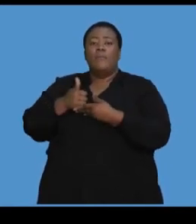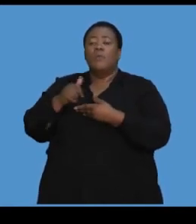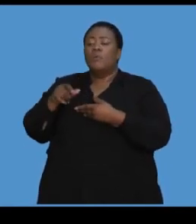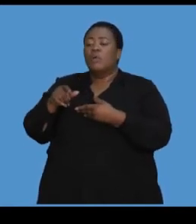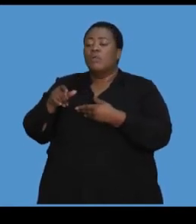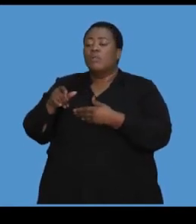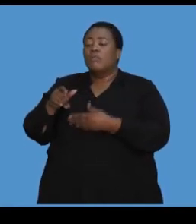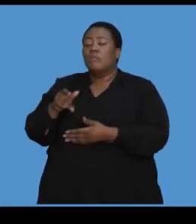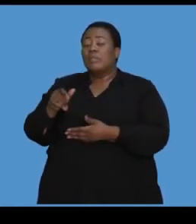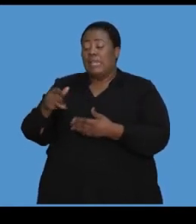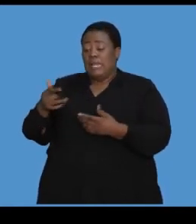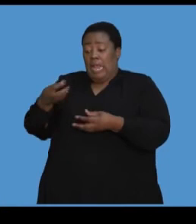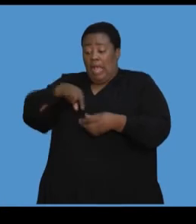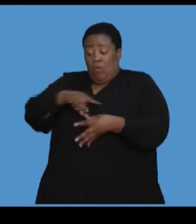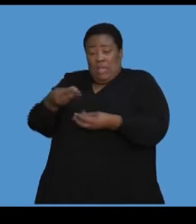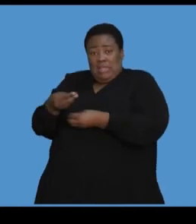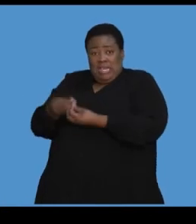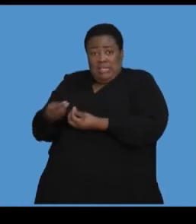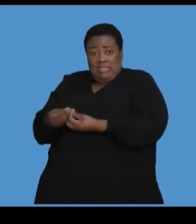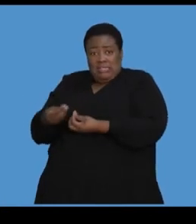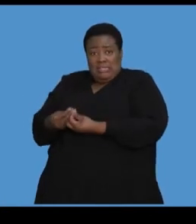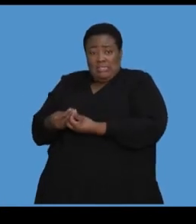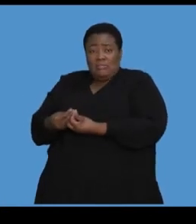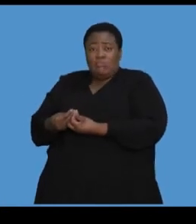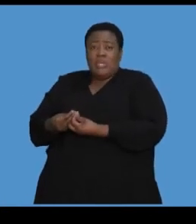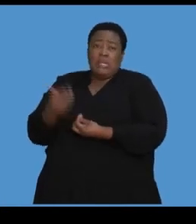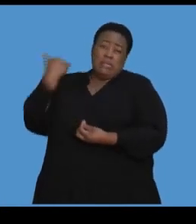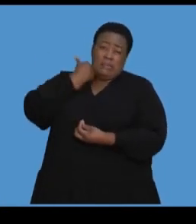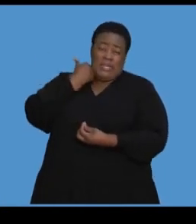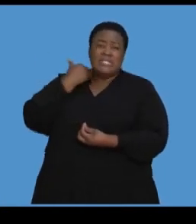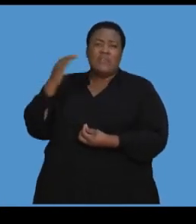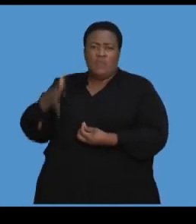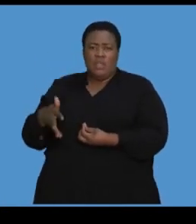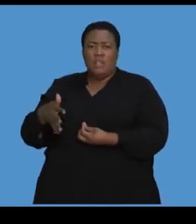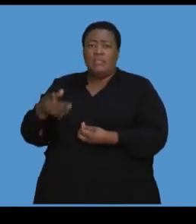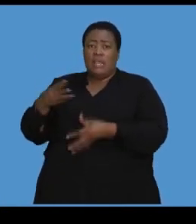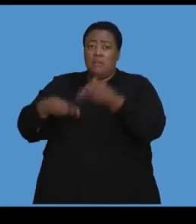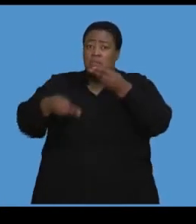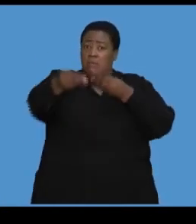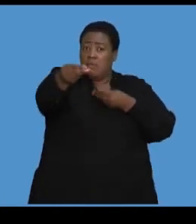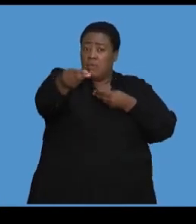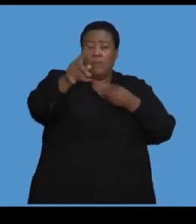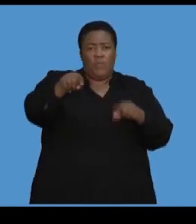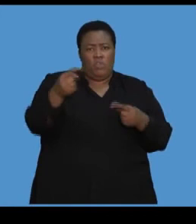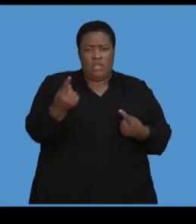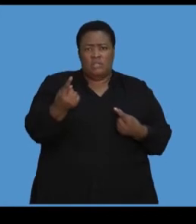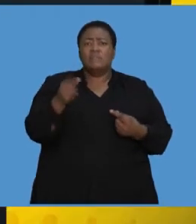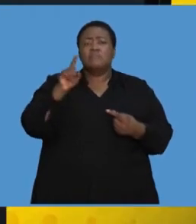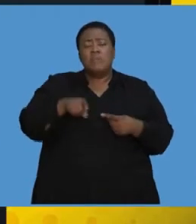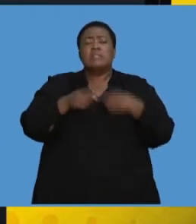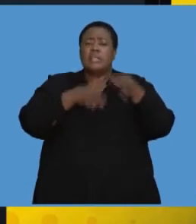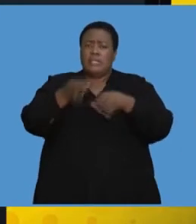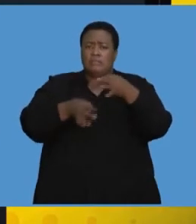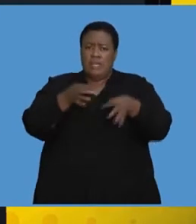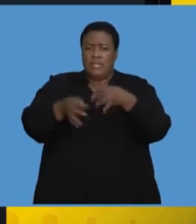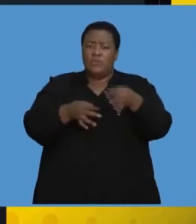will make our products unaffordable and exports might decline. Boys and girls, this is very important. So you